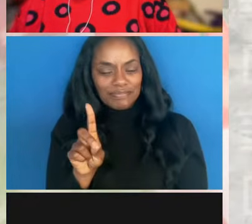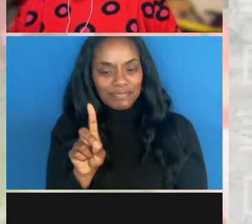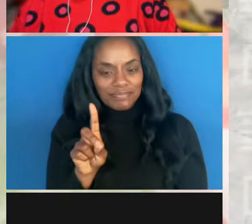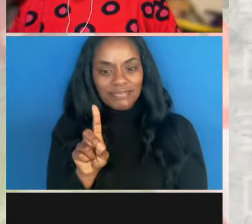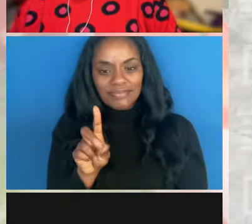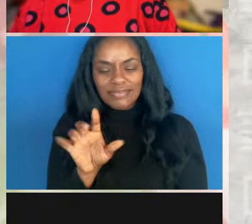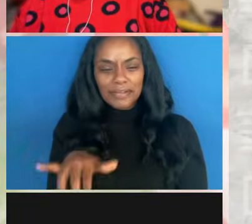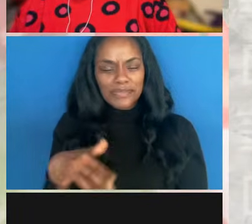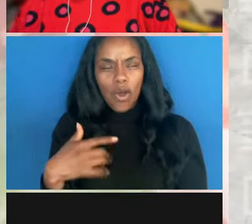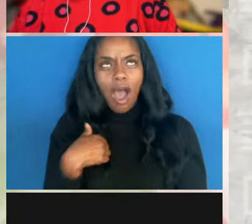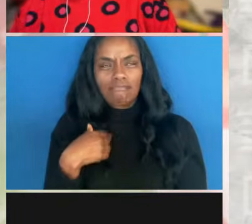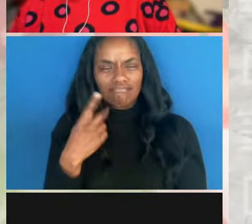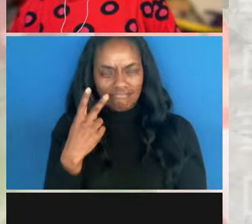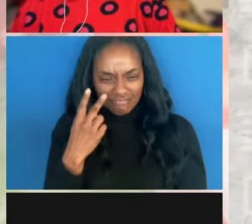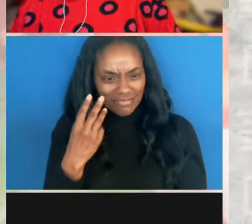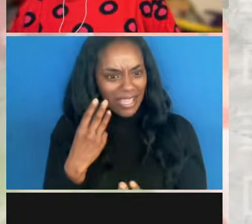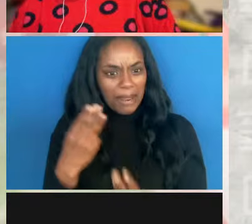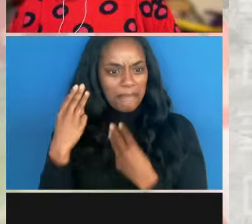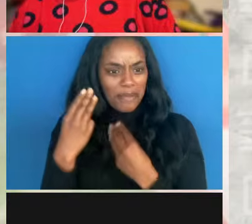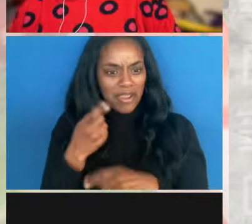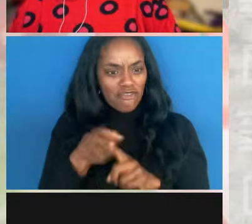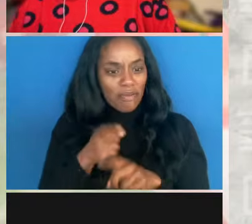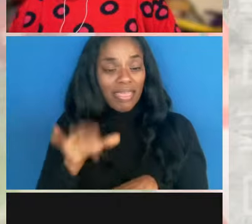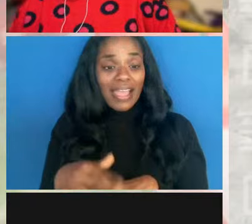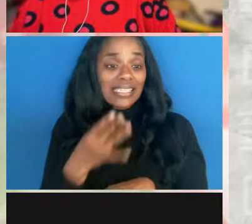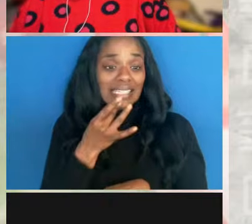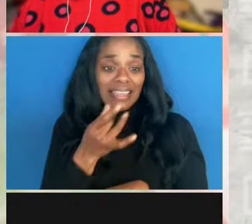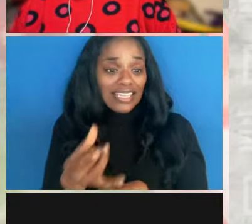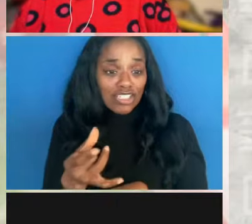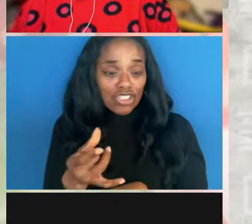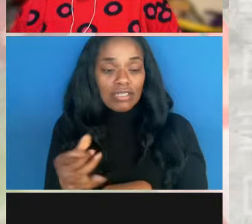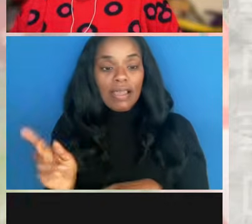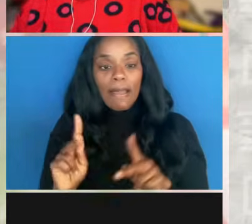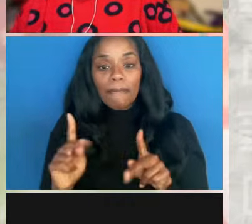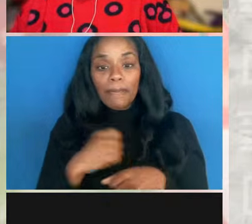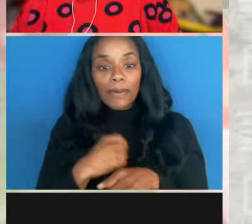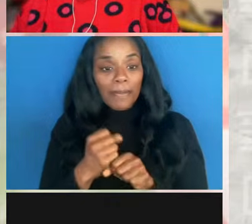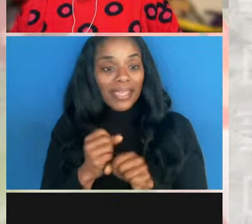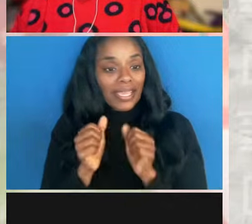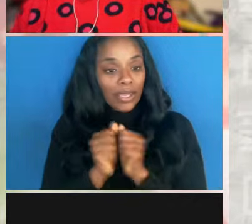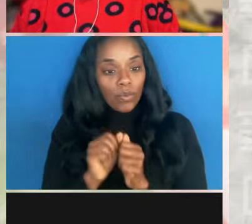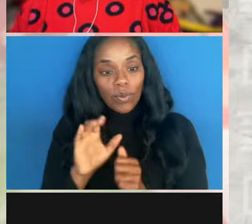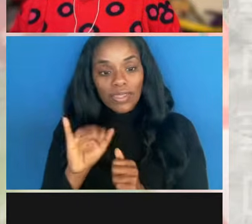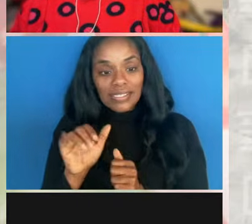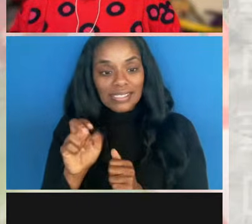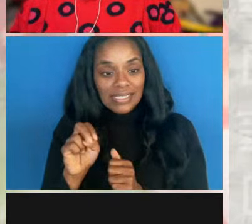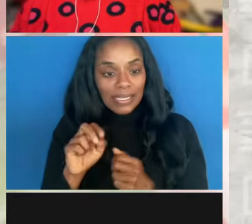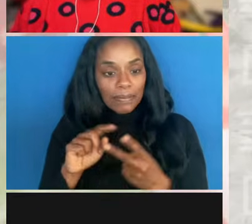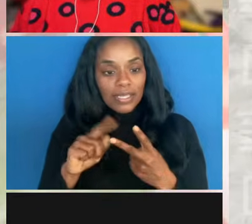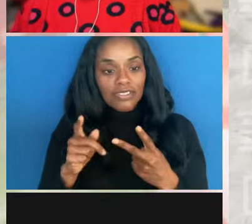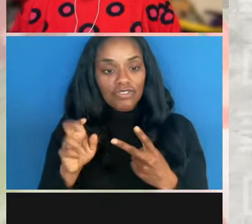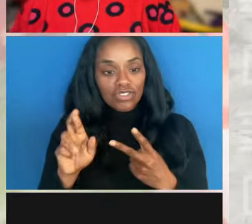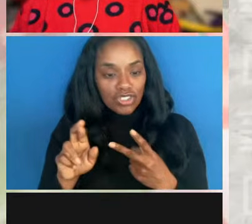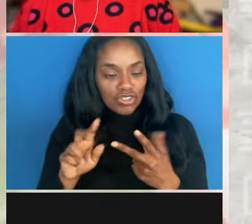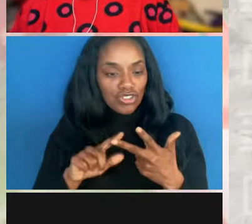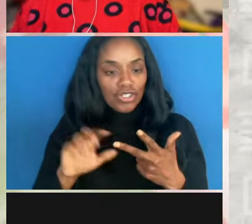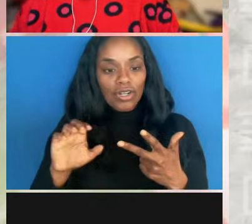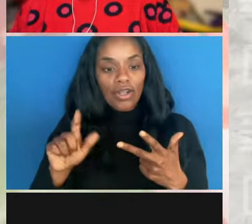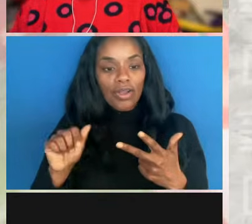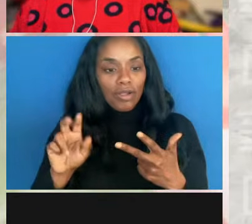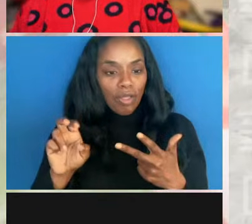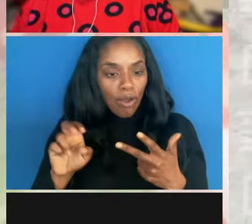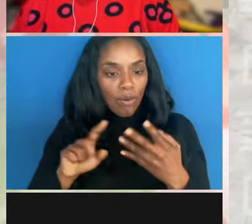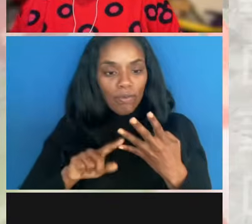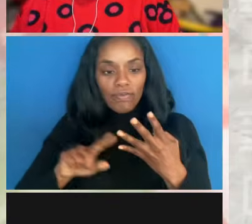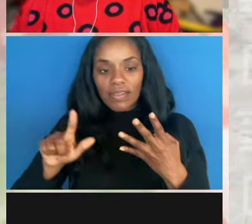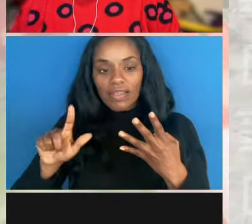it struck a memory for me for that reason. So it's delicious. People prepare it with clove, with cinnamon, with ginger, with lime. It can be prepared so many